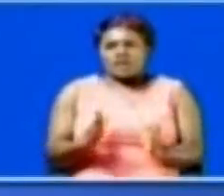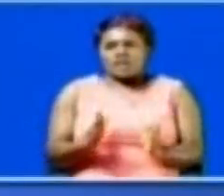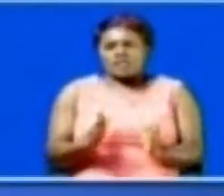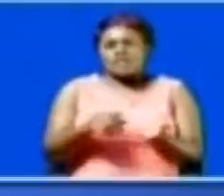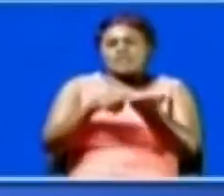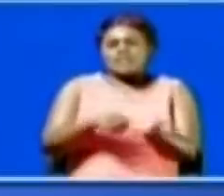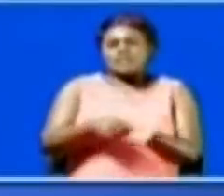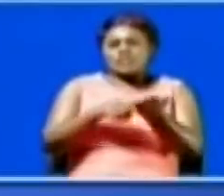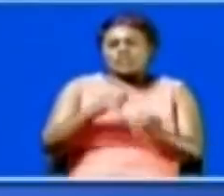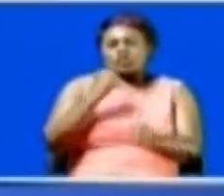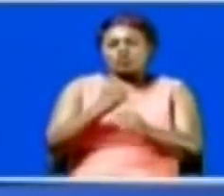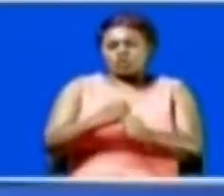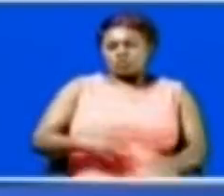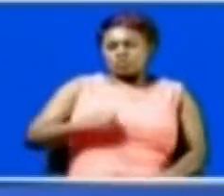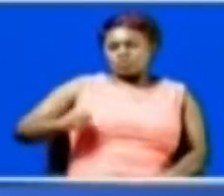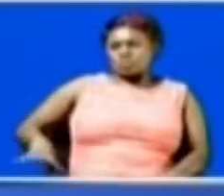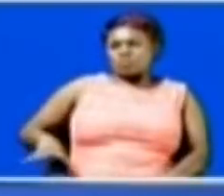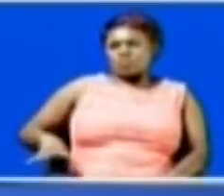insisted on carrying out the abortion.